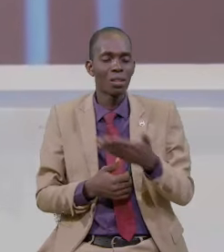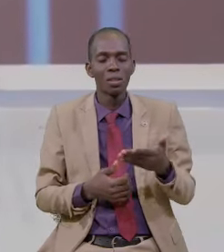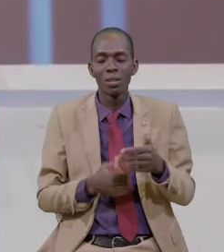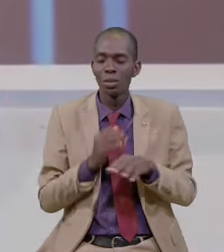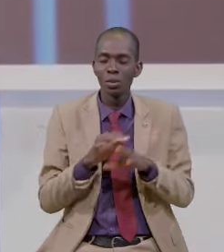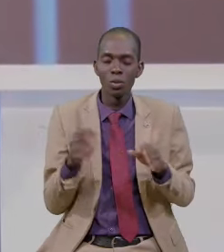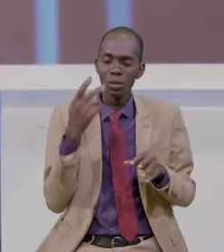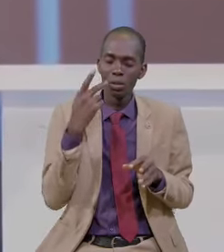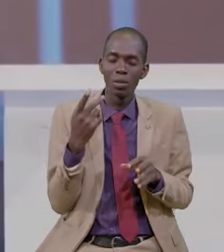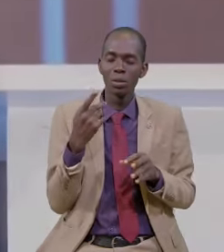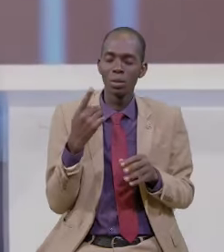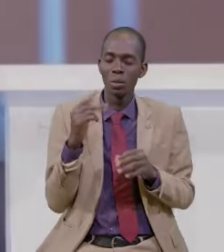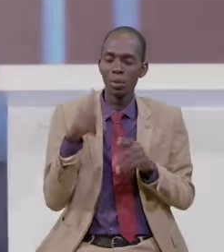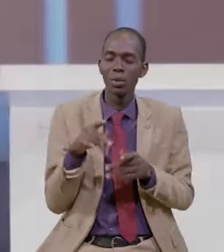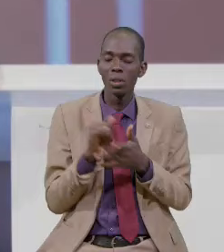sin,